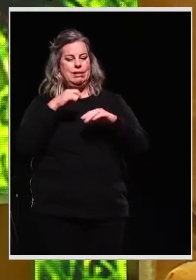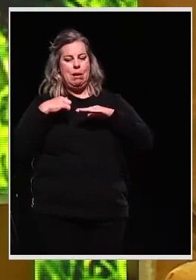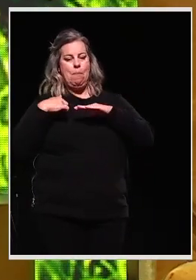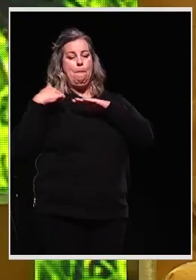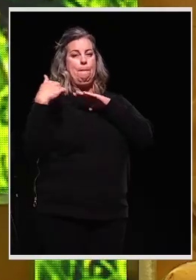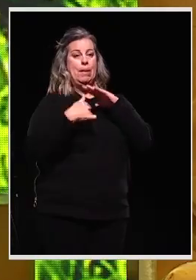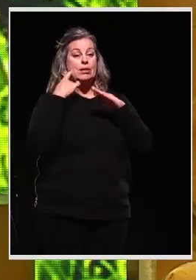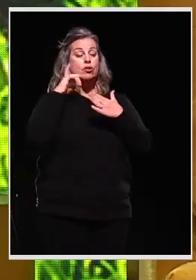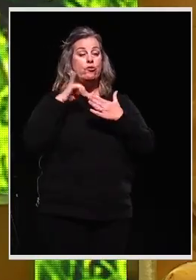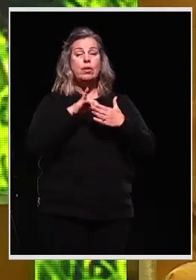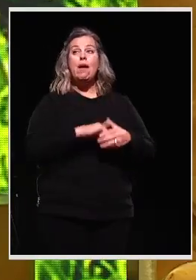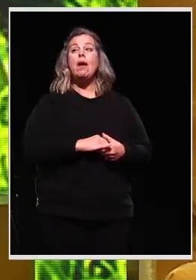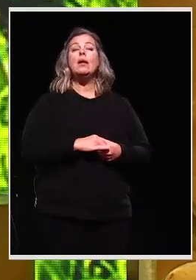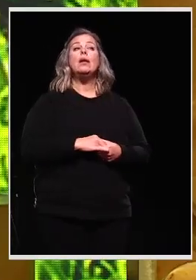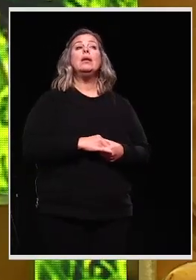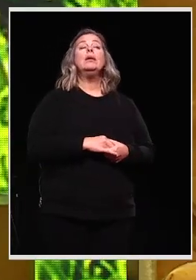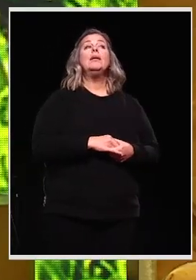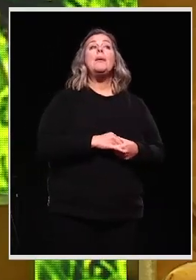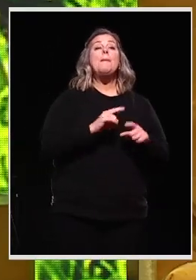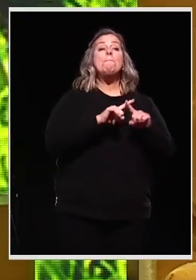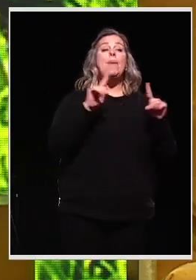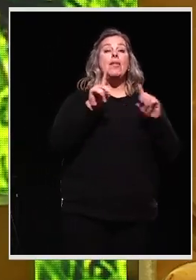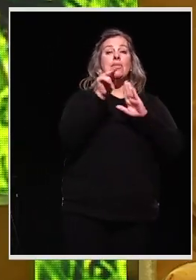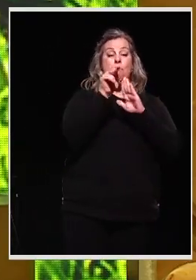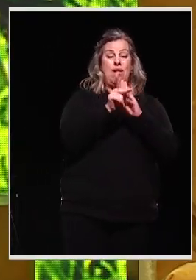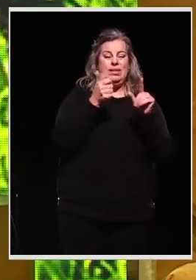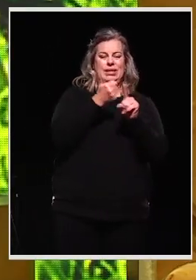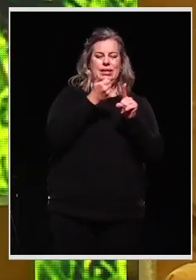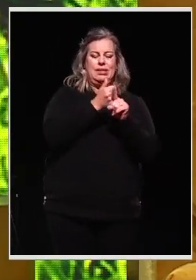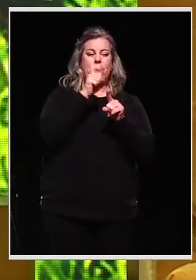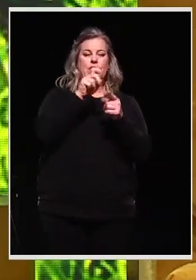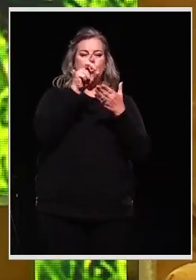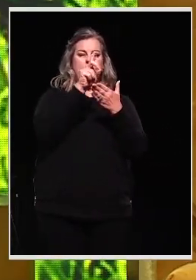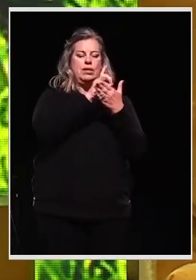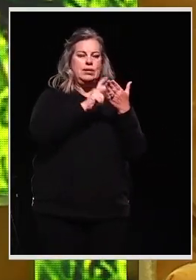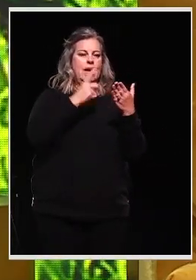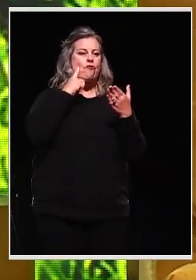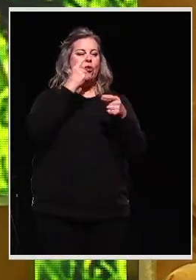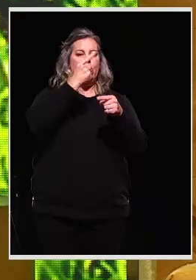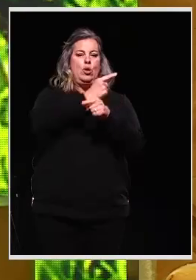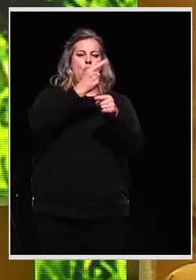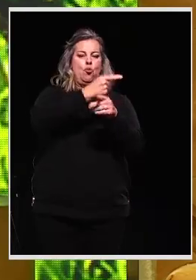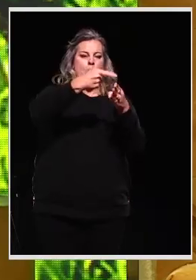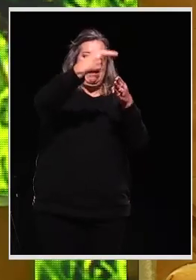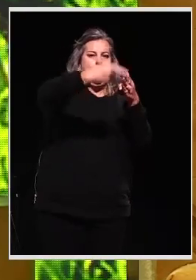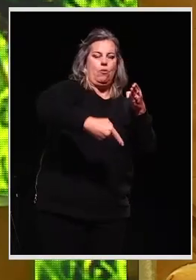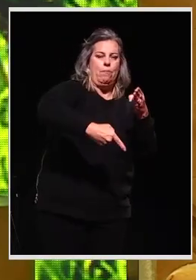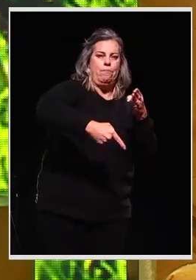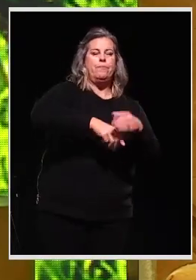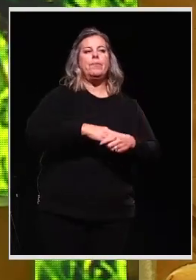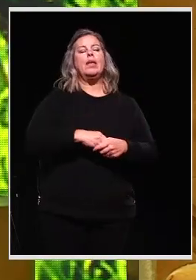policy. But the policy itself just needs to be designed to have the outcome you're looking for, and needs to be designed in a